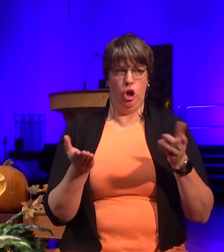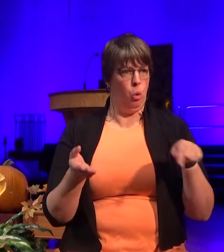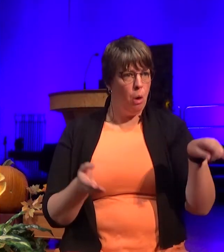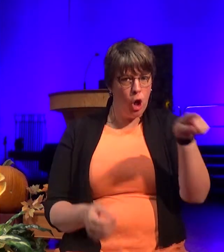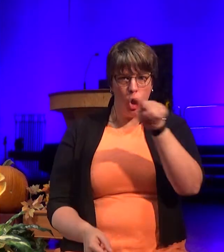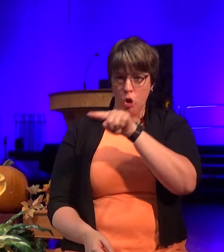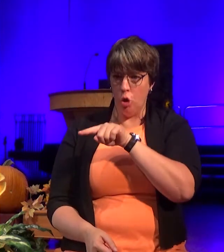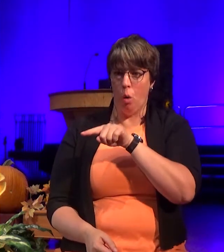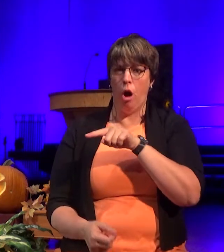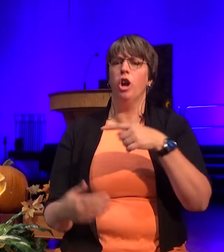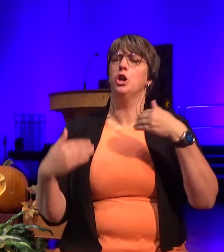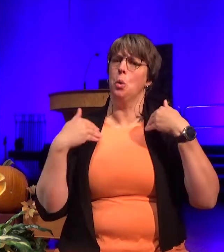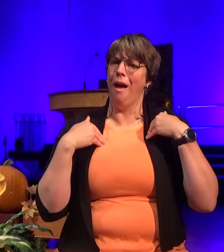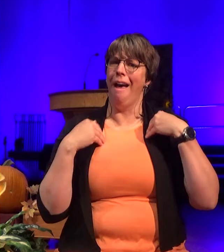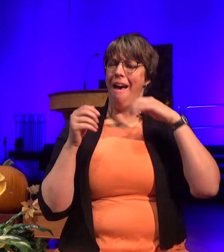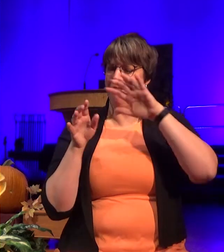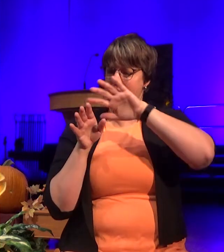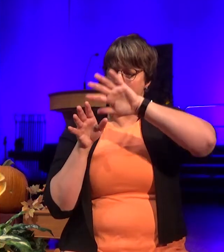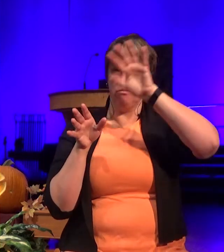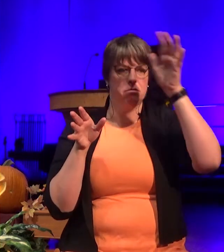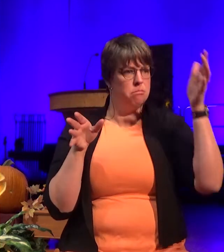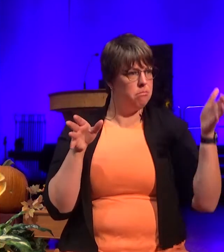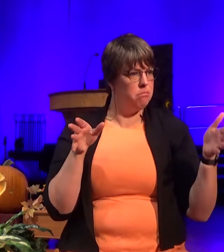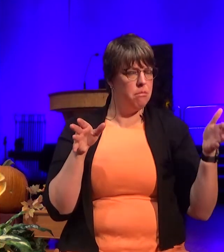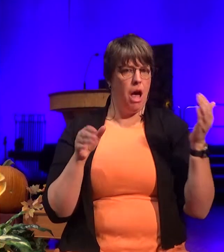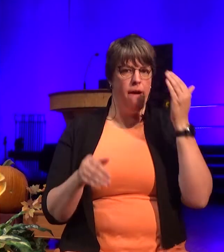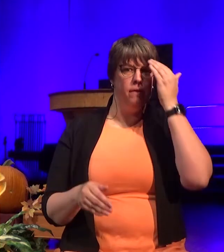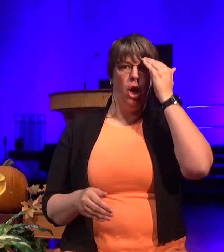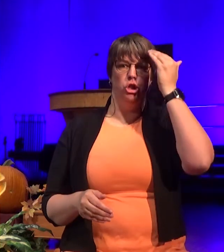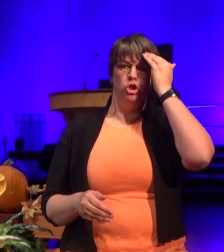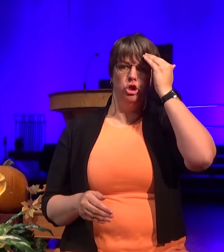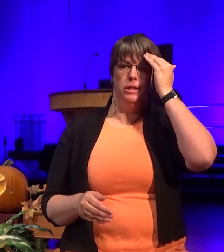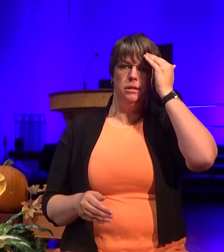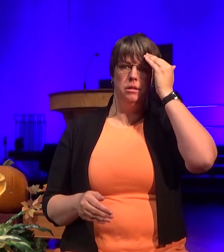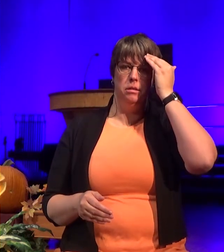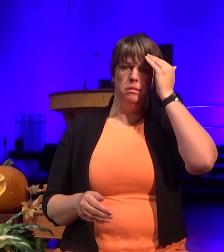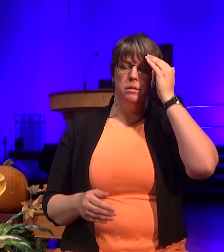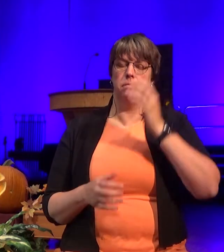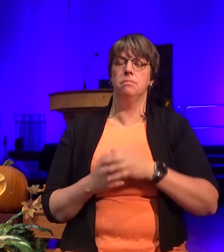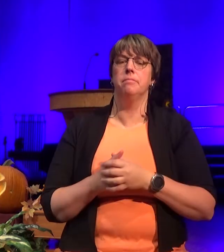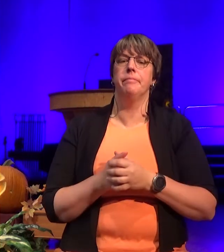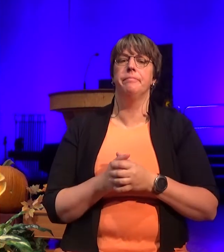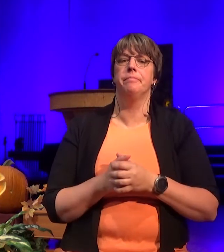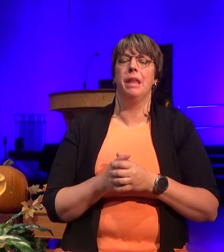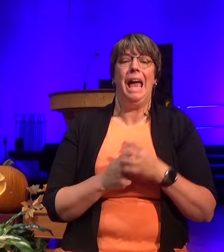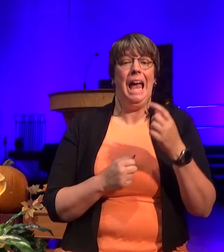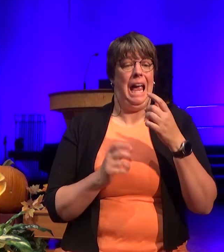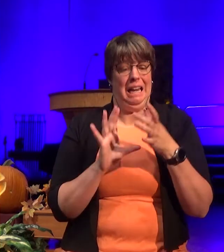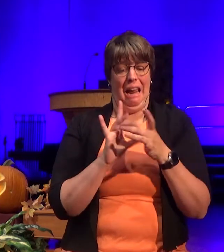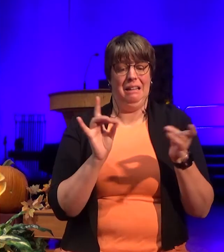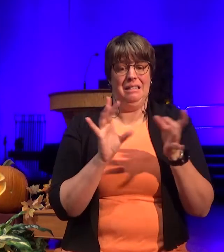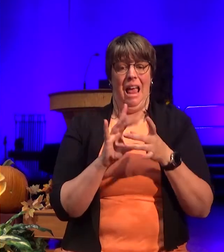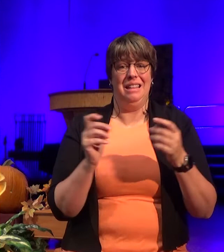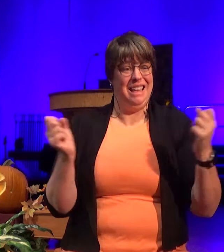dome of consciousness. It beholds us. It says that everything that I